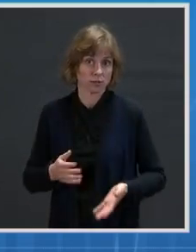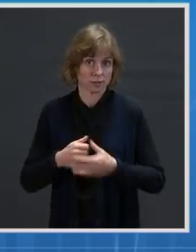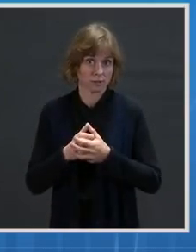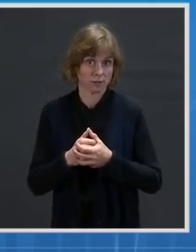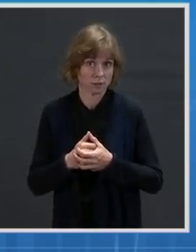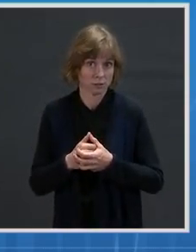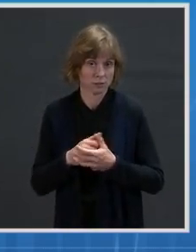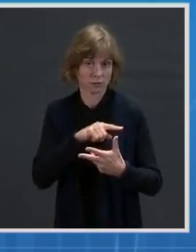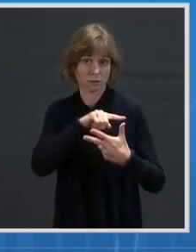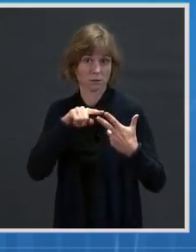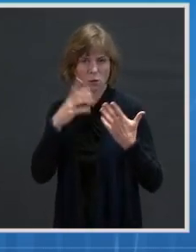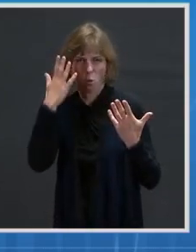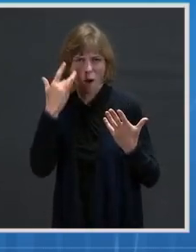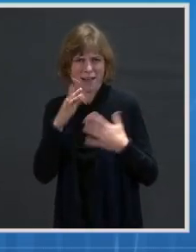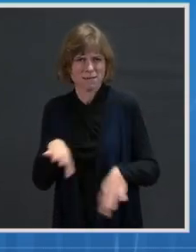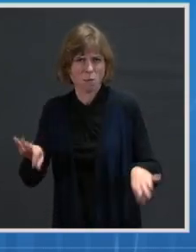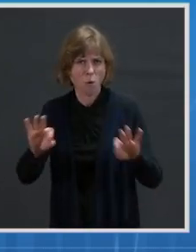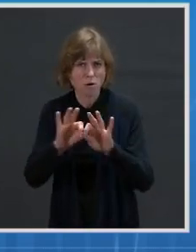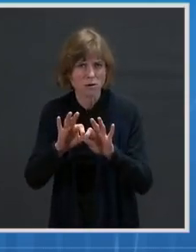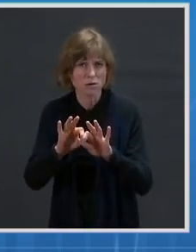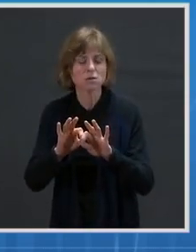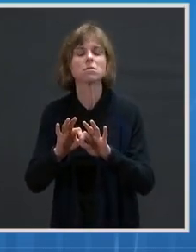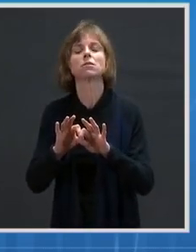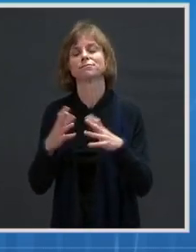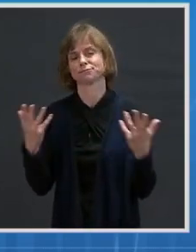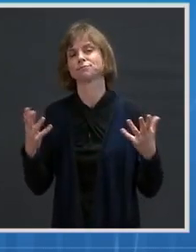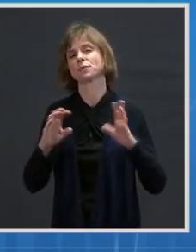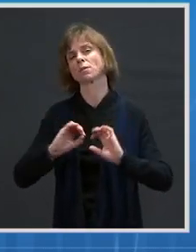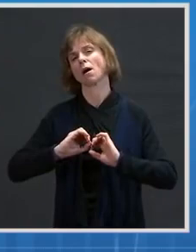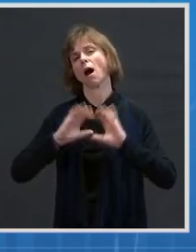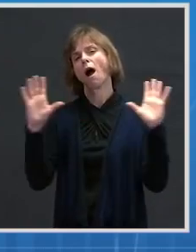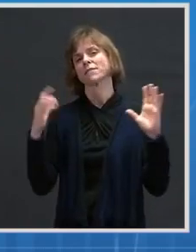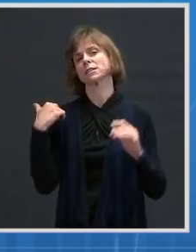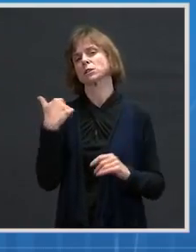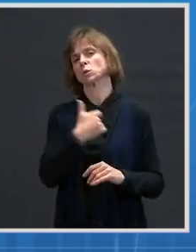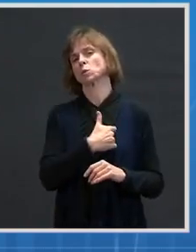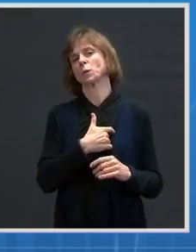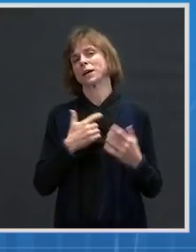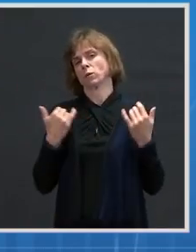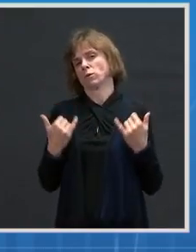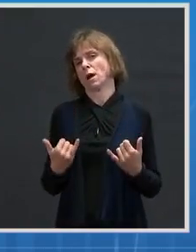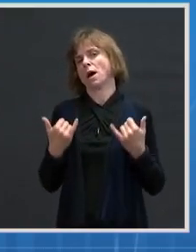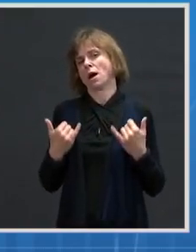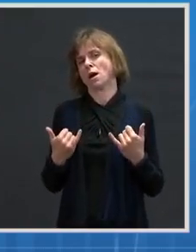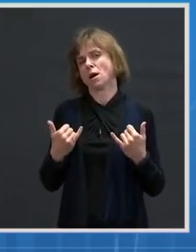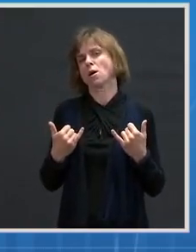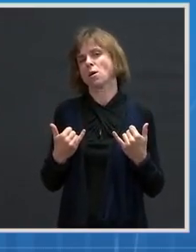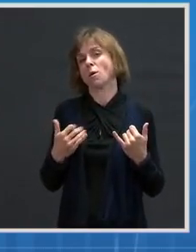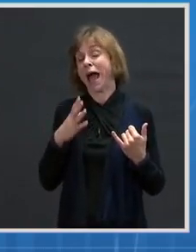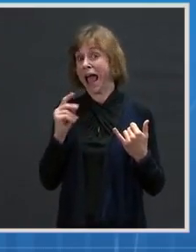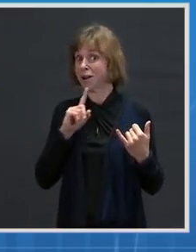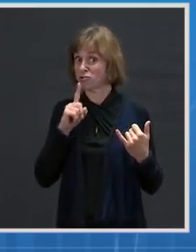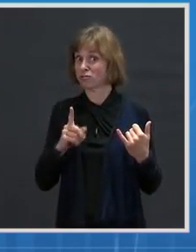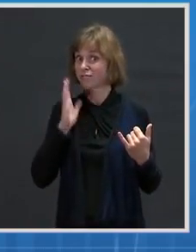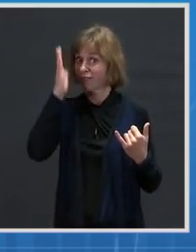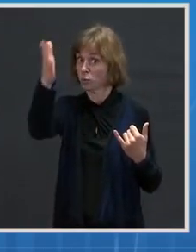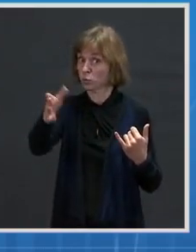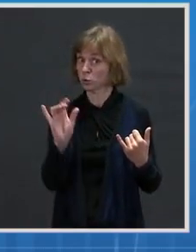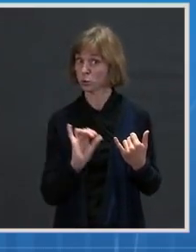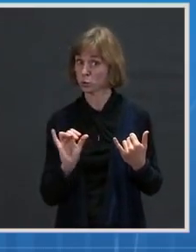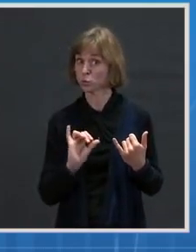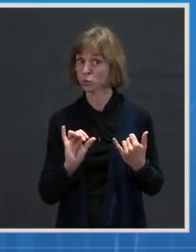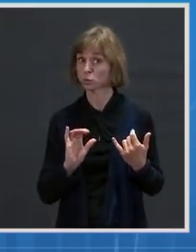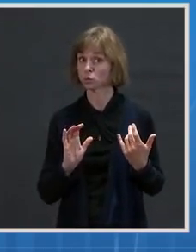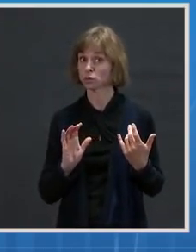this important? It is very clear that we are faced right now and will be in the future